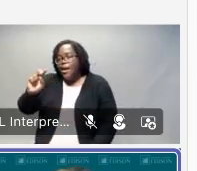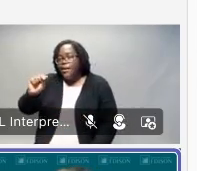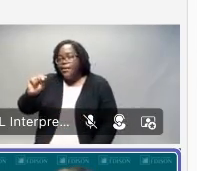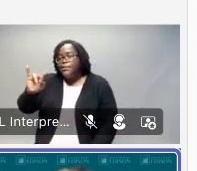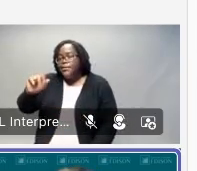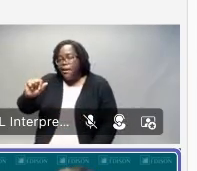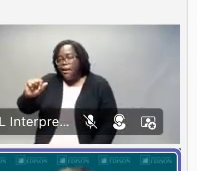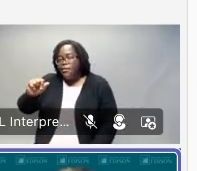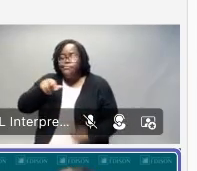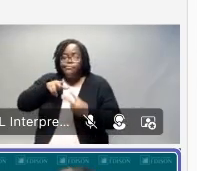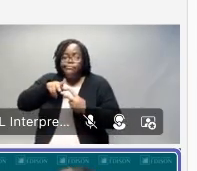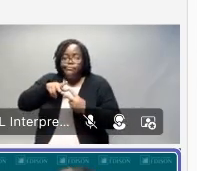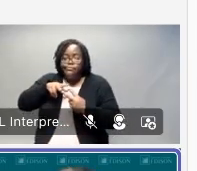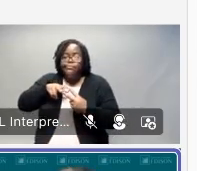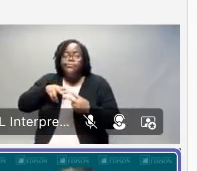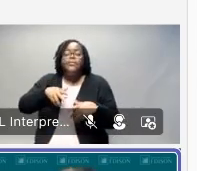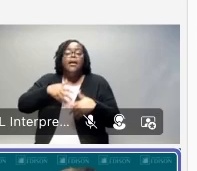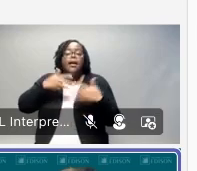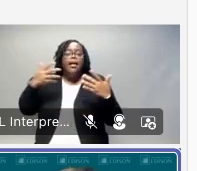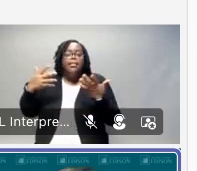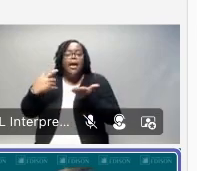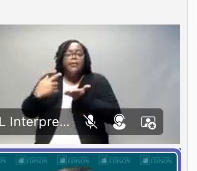been a lot of talk in the